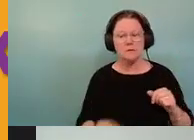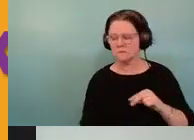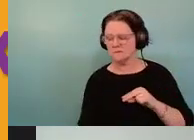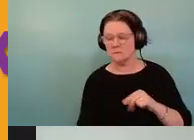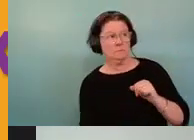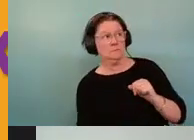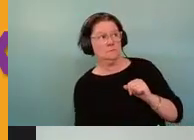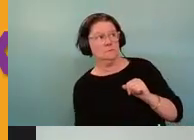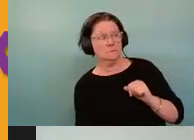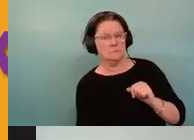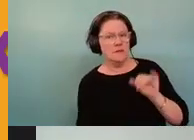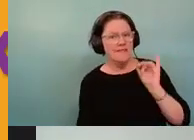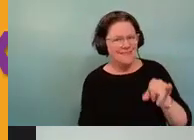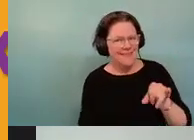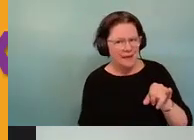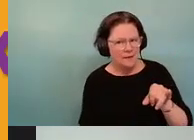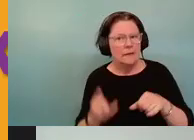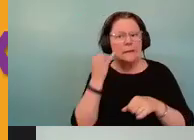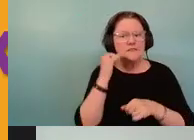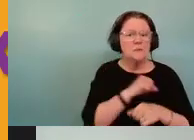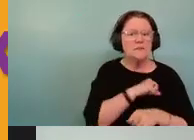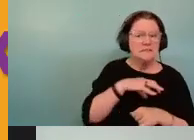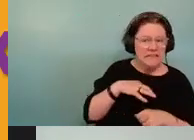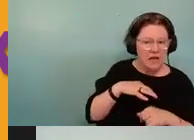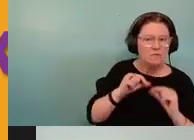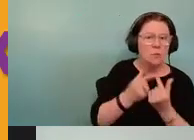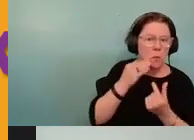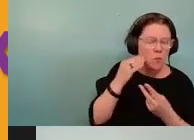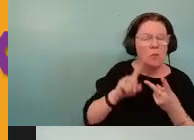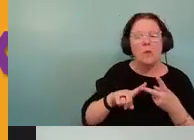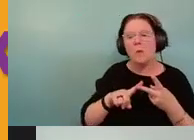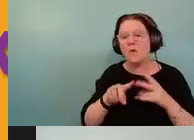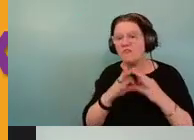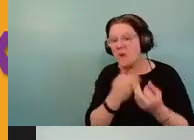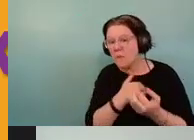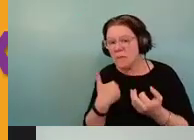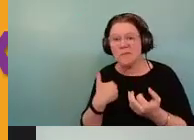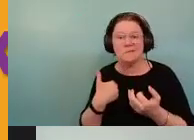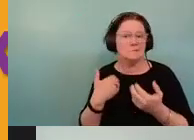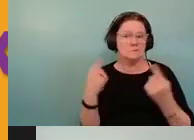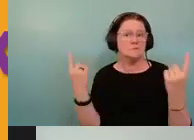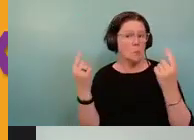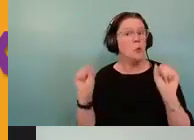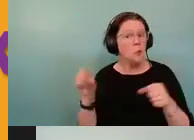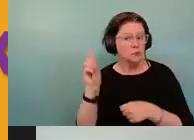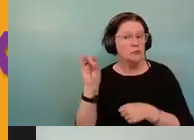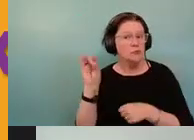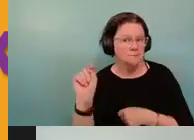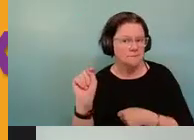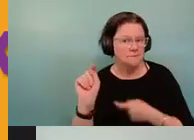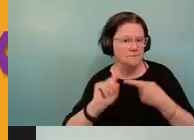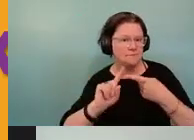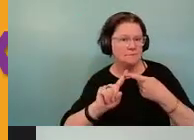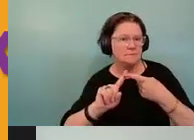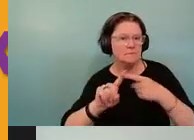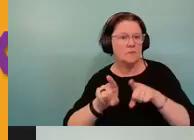caregivers or people who are abusing individuals with disabilities do that. It might even be family members, and take